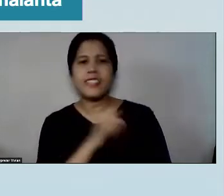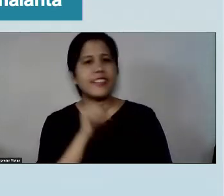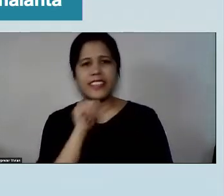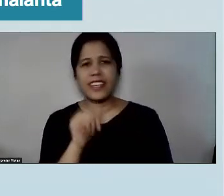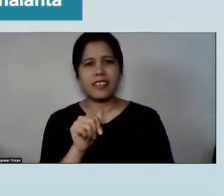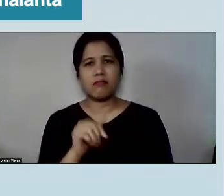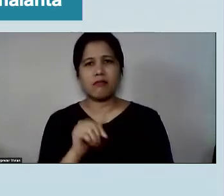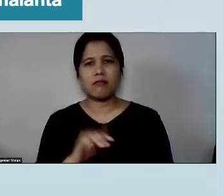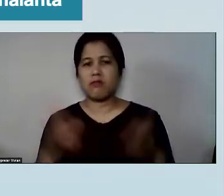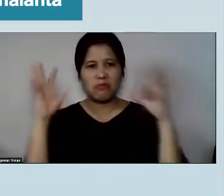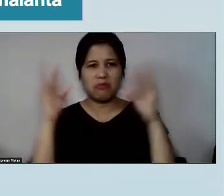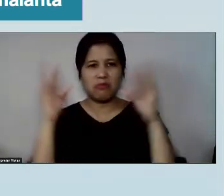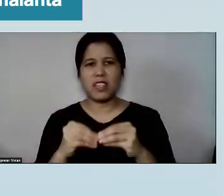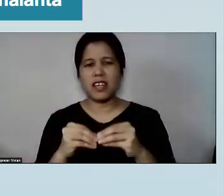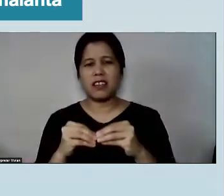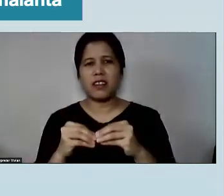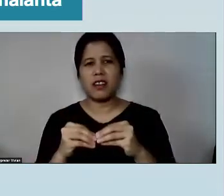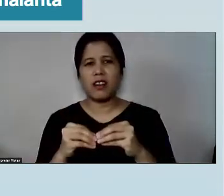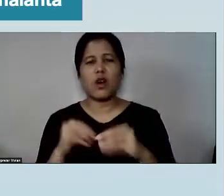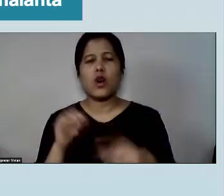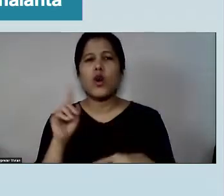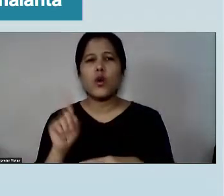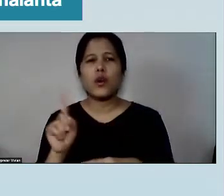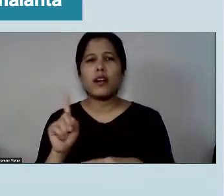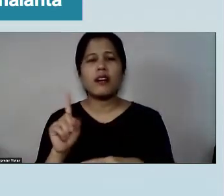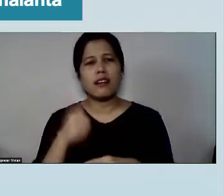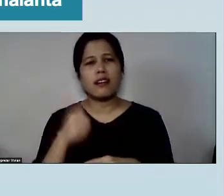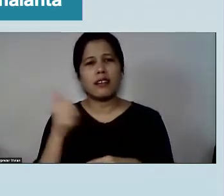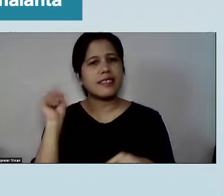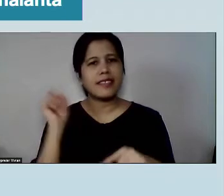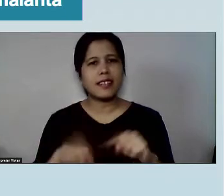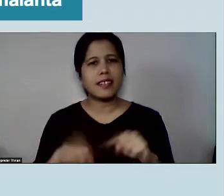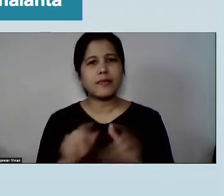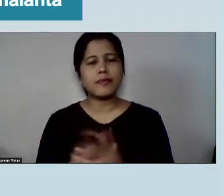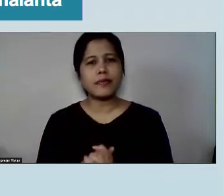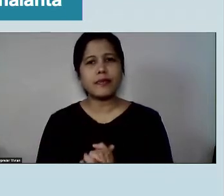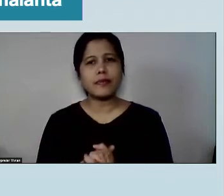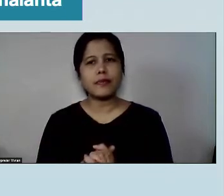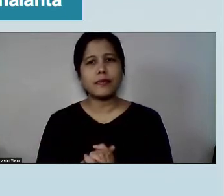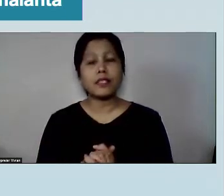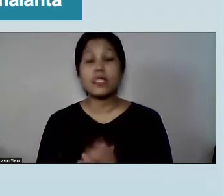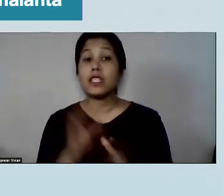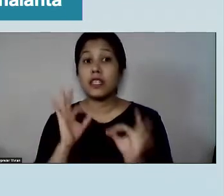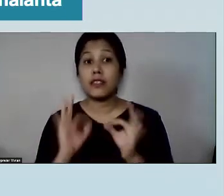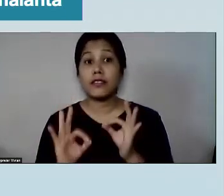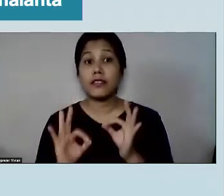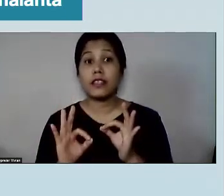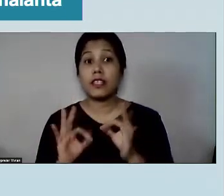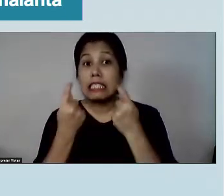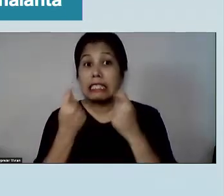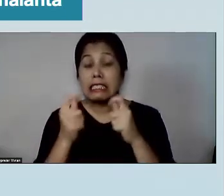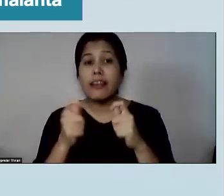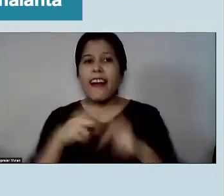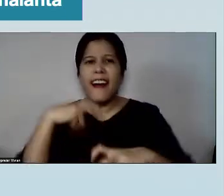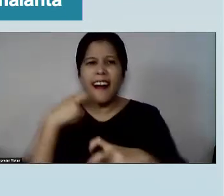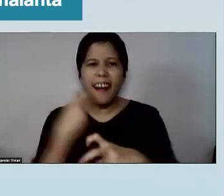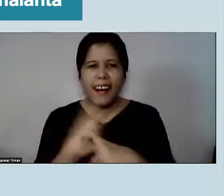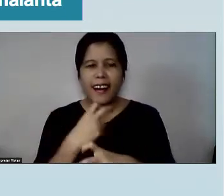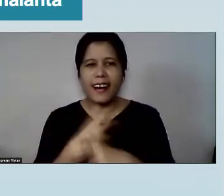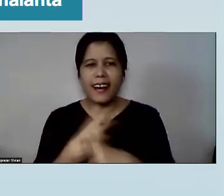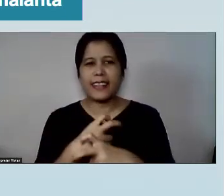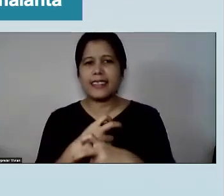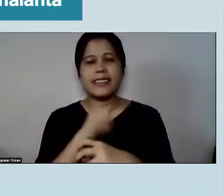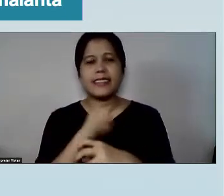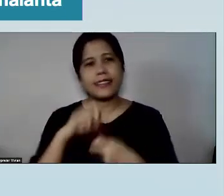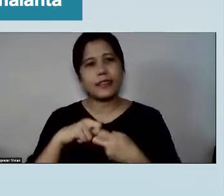cannot put together what others can. And if they tried harder, it wouldn't be a